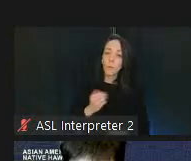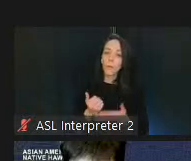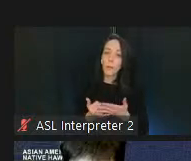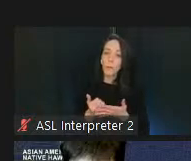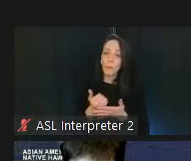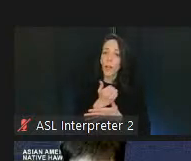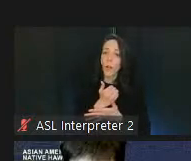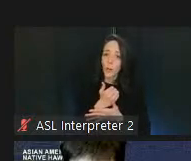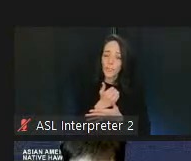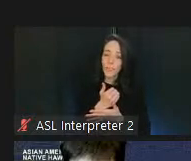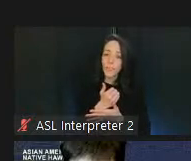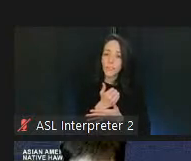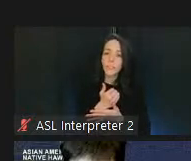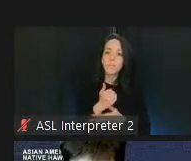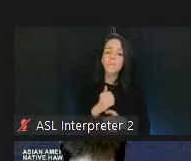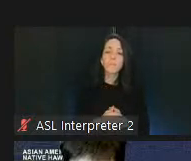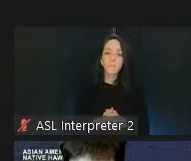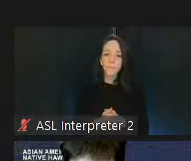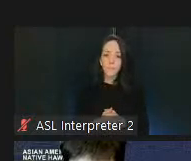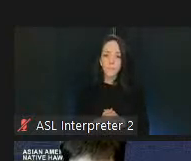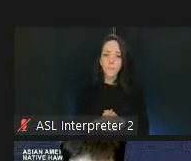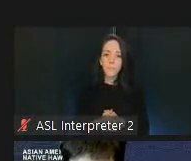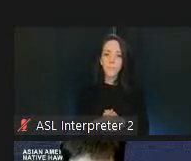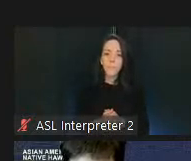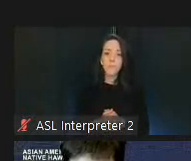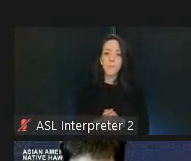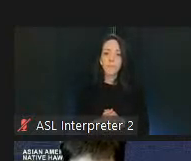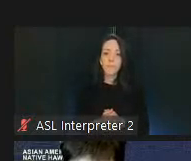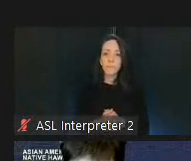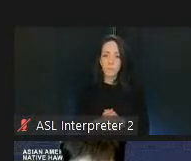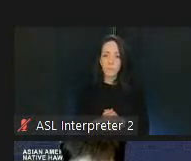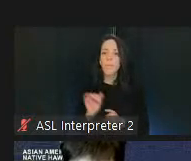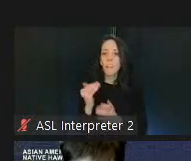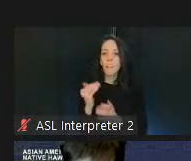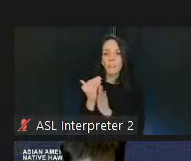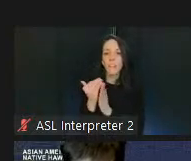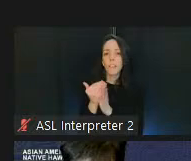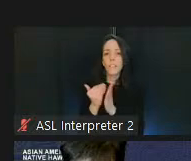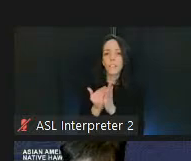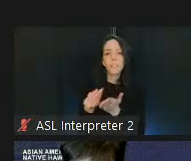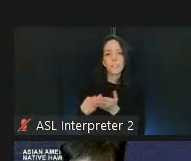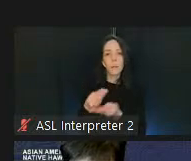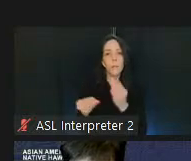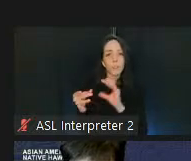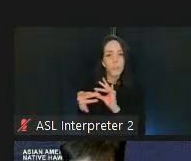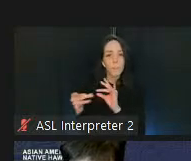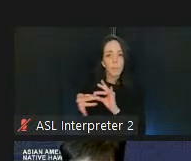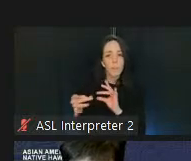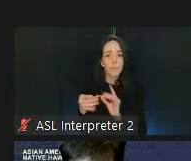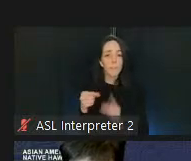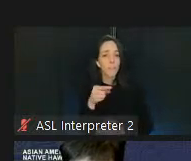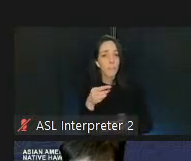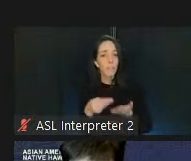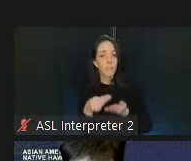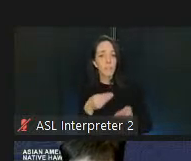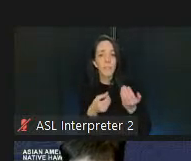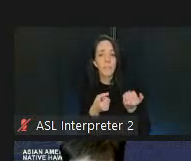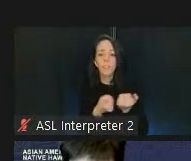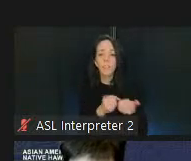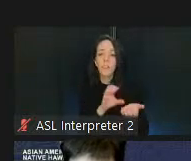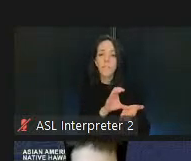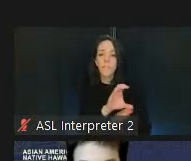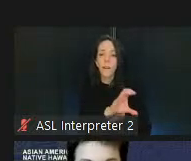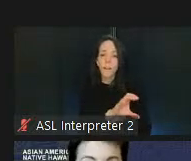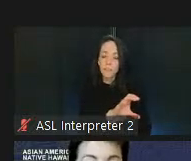remarks, and board priorities are listed in the budget message. This budget funds implementation of